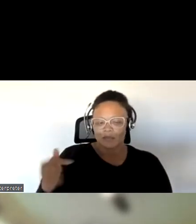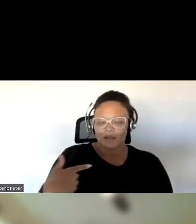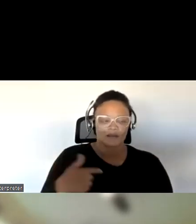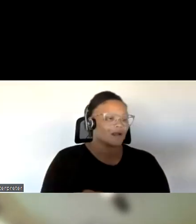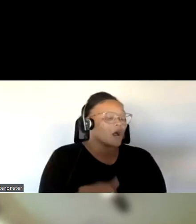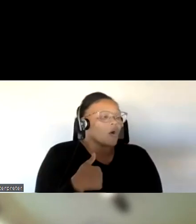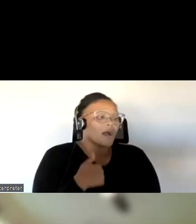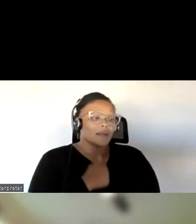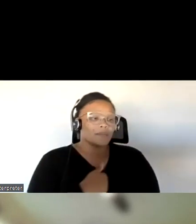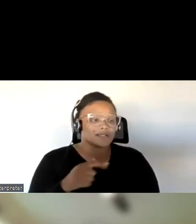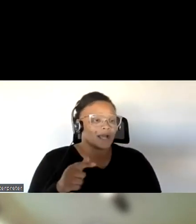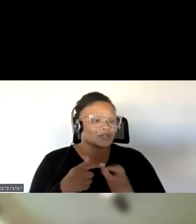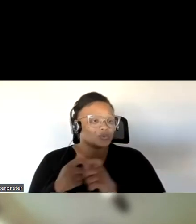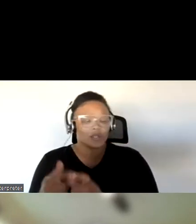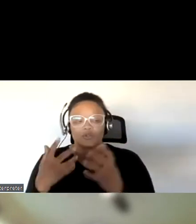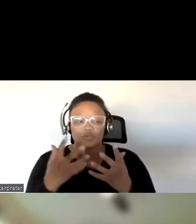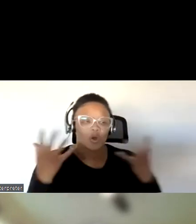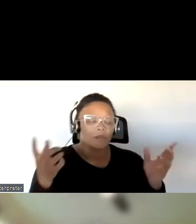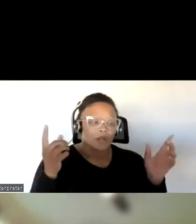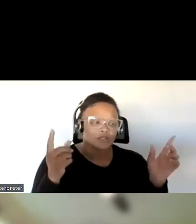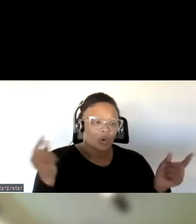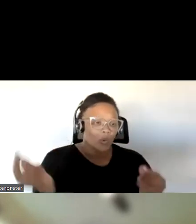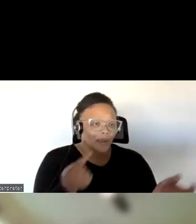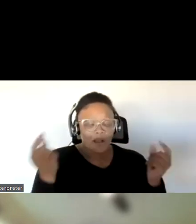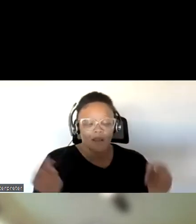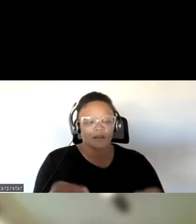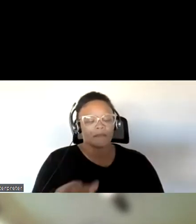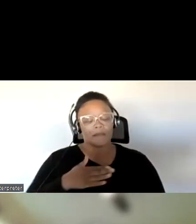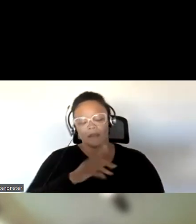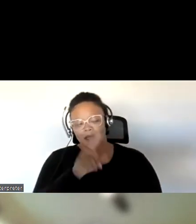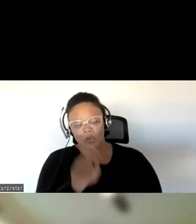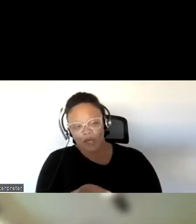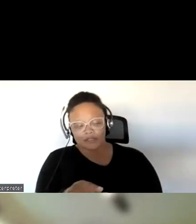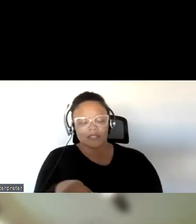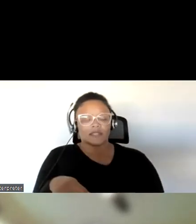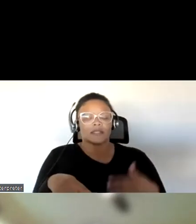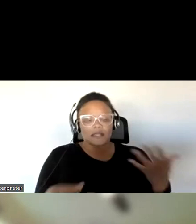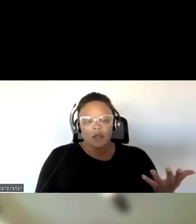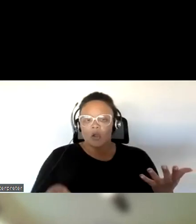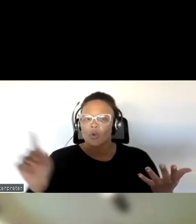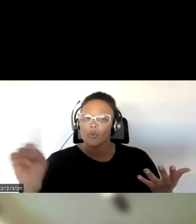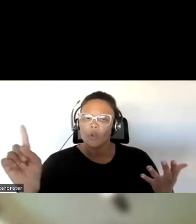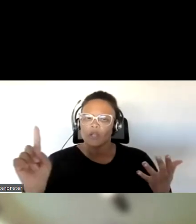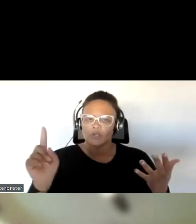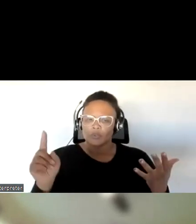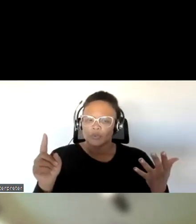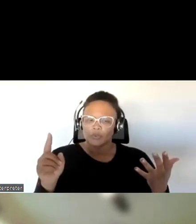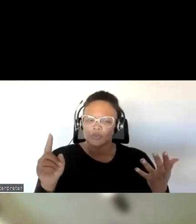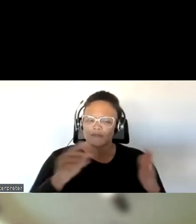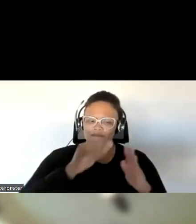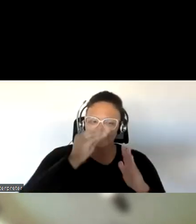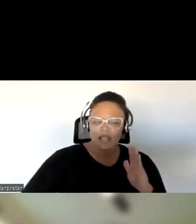my question here. If, where do we go if we have to fill out another